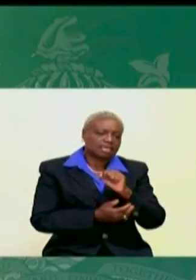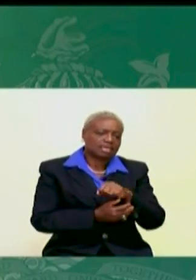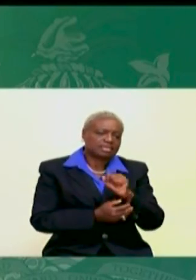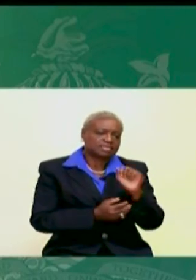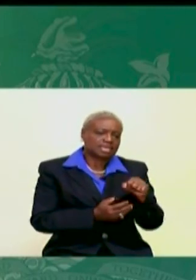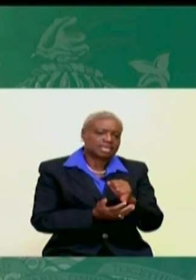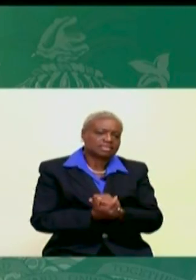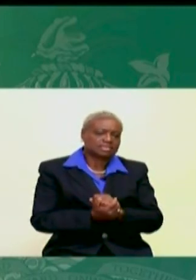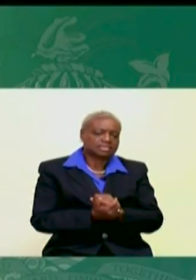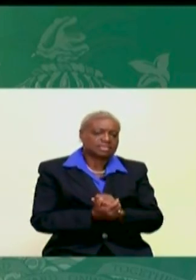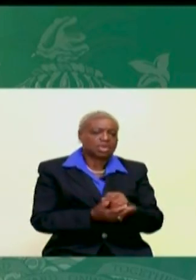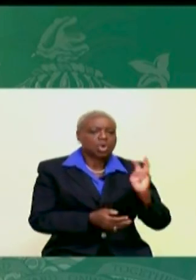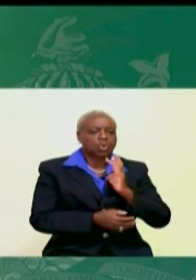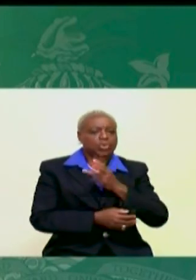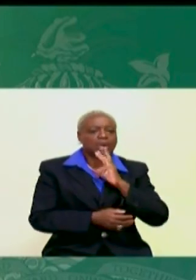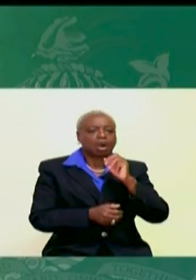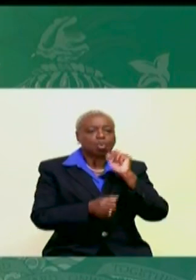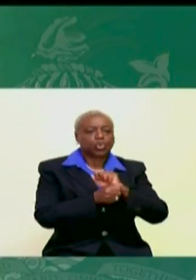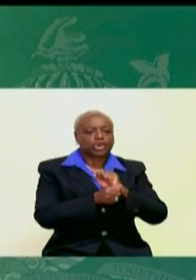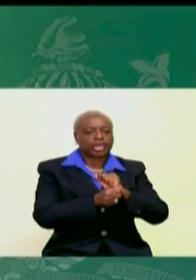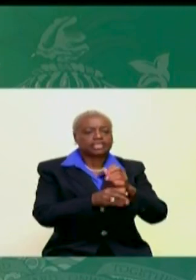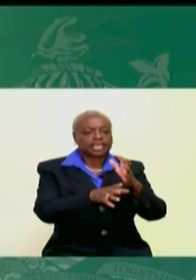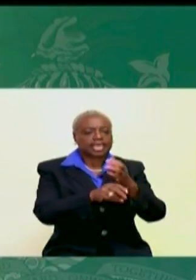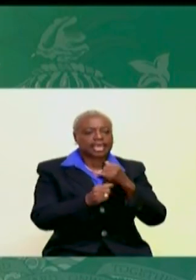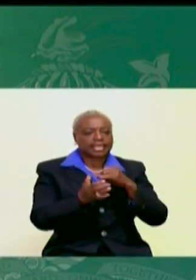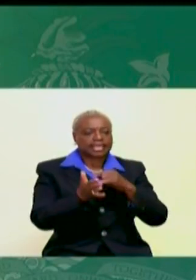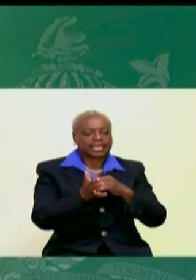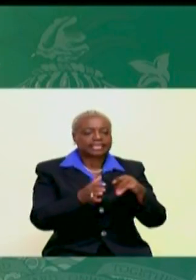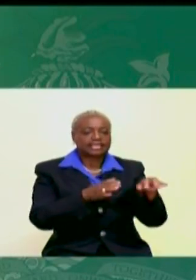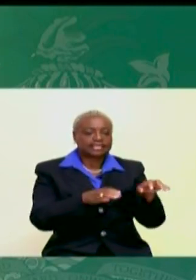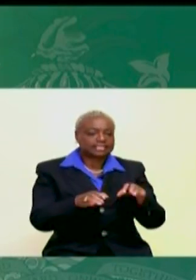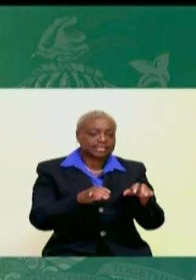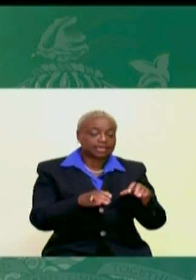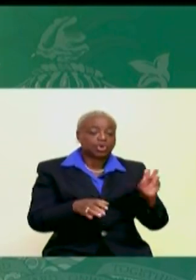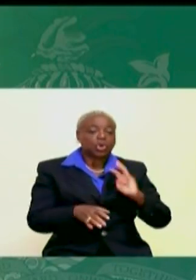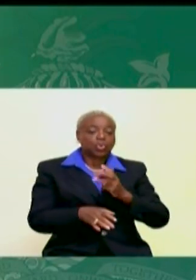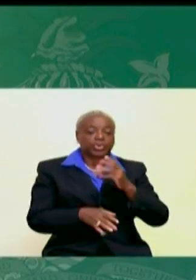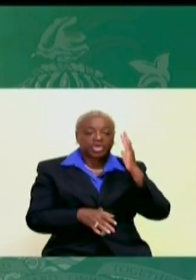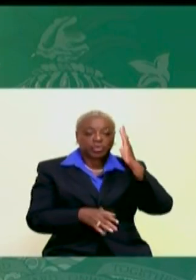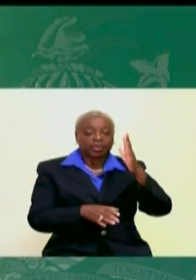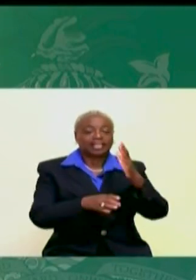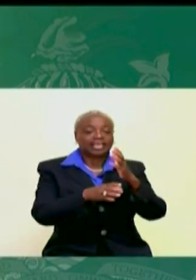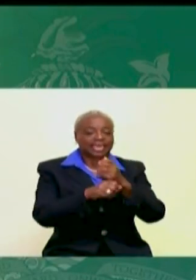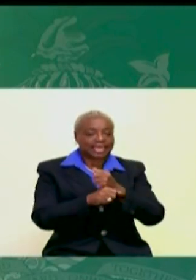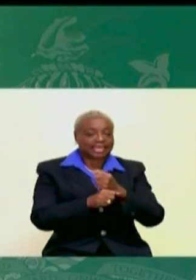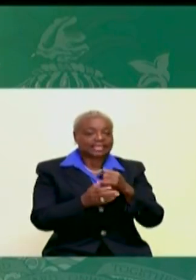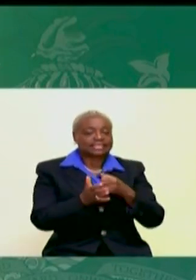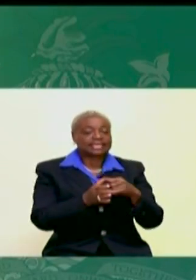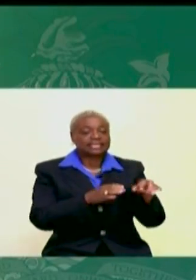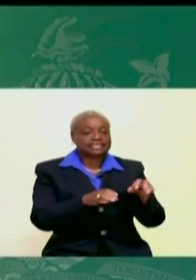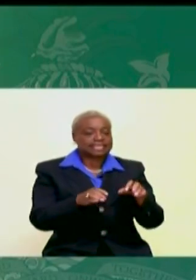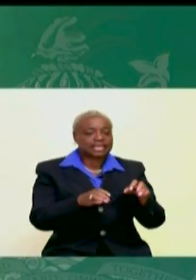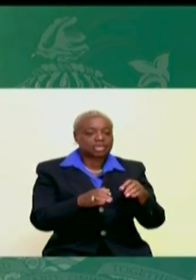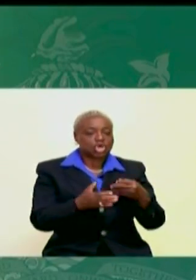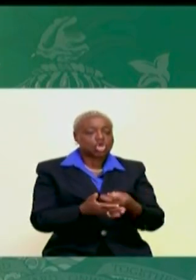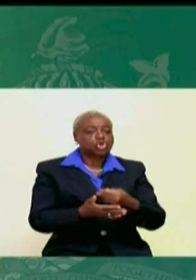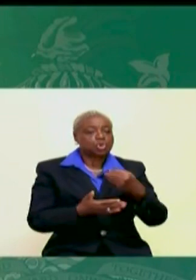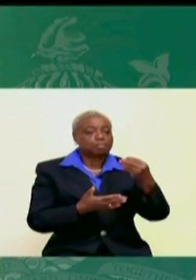yes. We are working to get it done. No. We will get it done. But you bought it and sold it without a